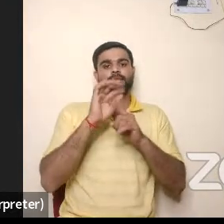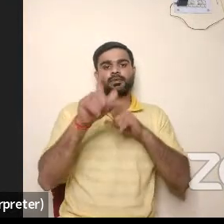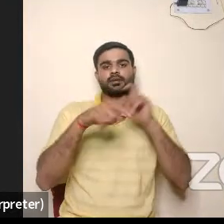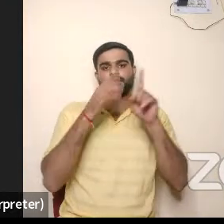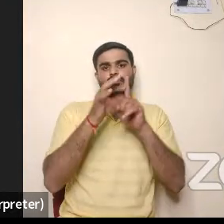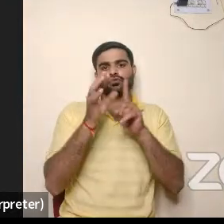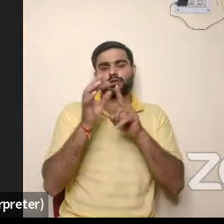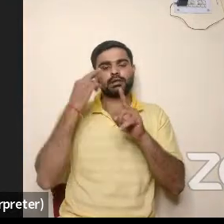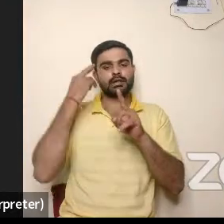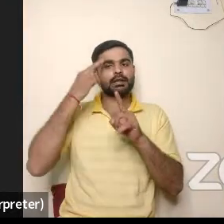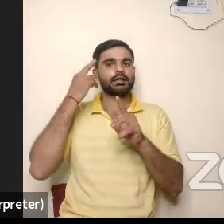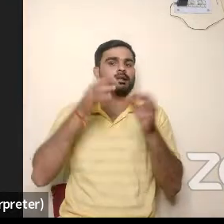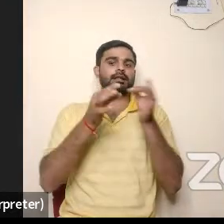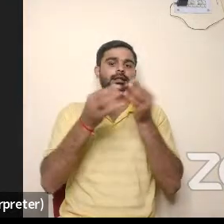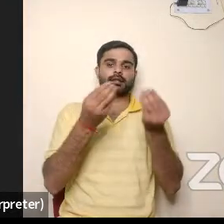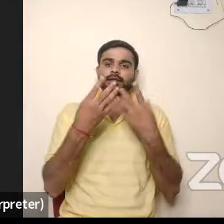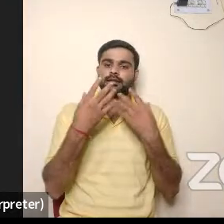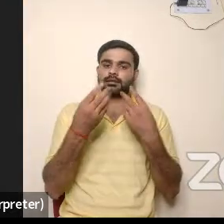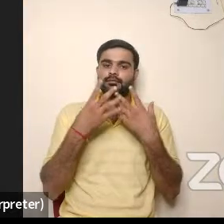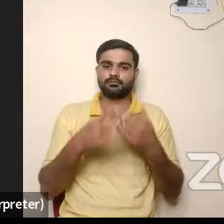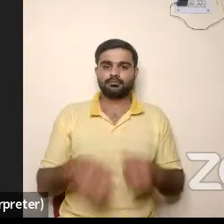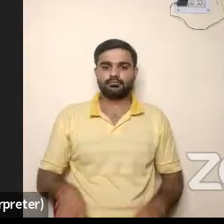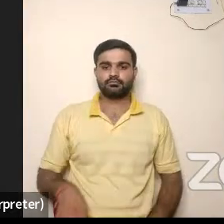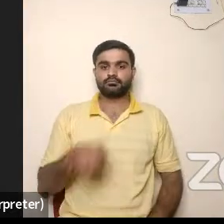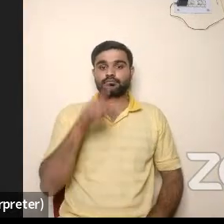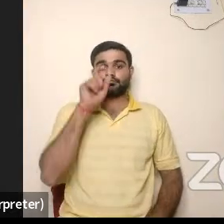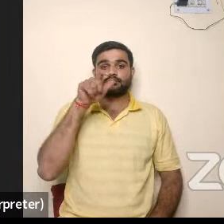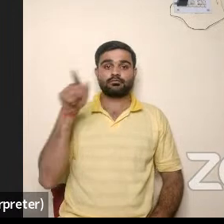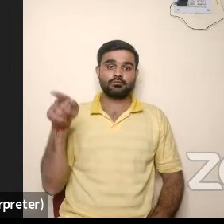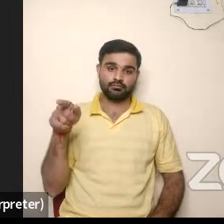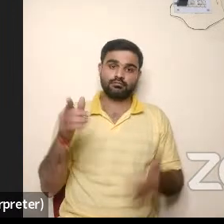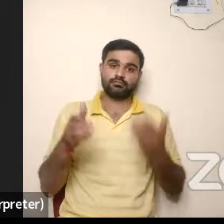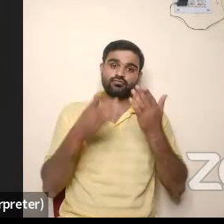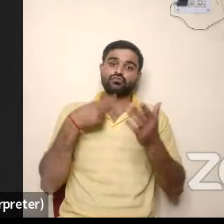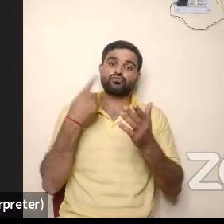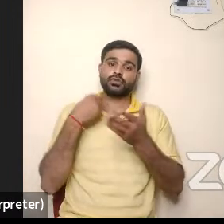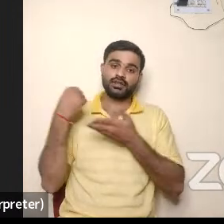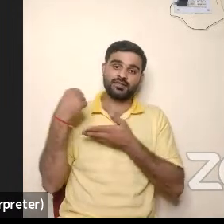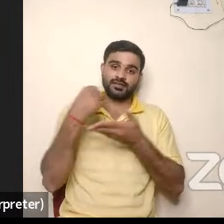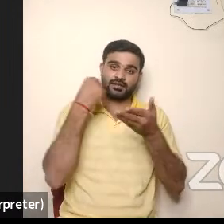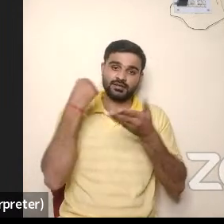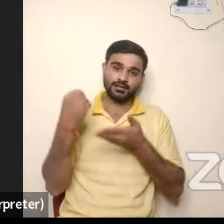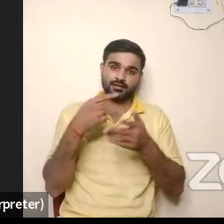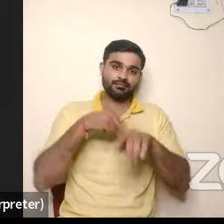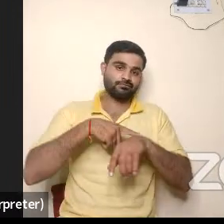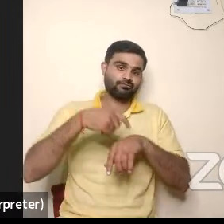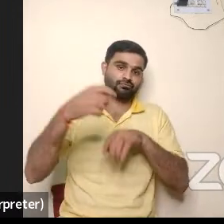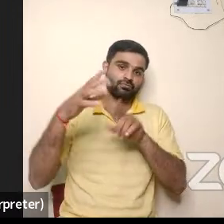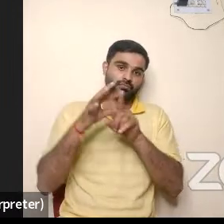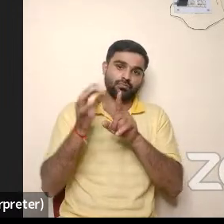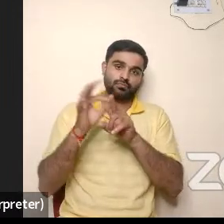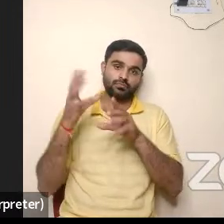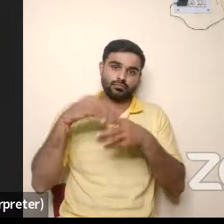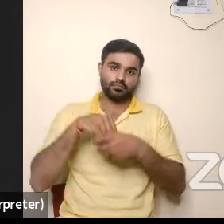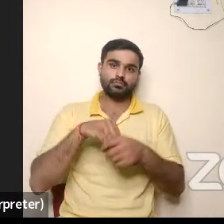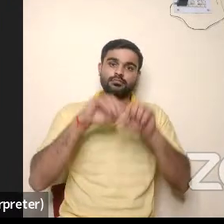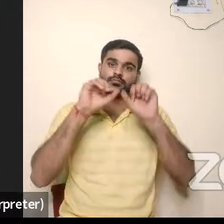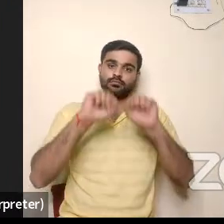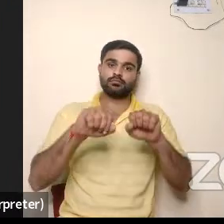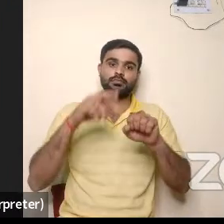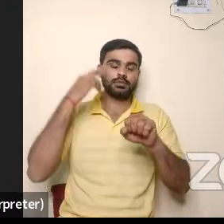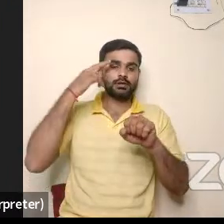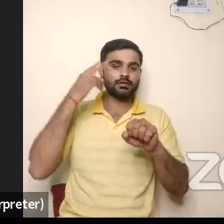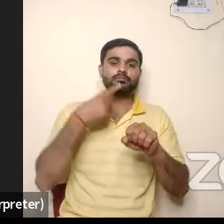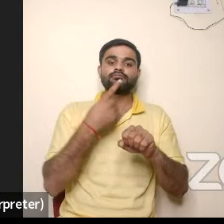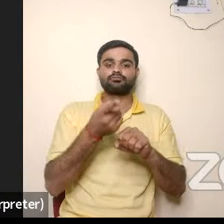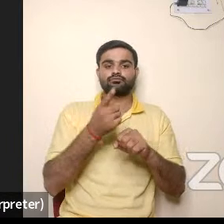giving the reason. So what's That the solution people for? that Yeah. people who are funding them are no longer willing to do so. That's Yes. the argument. Okay.